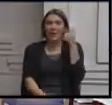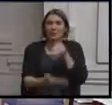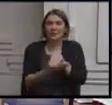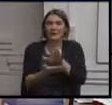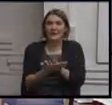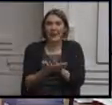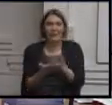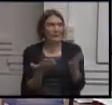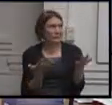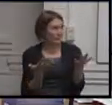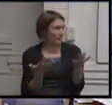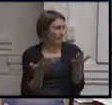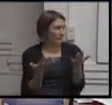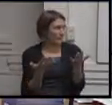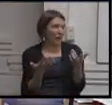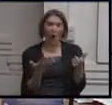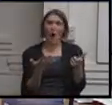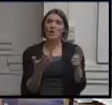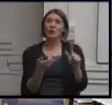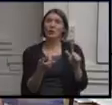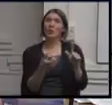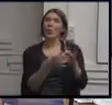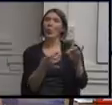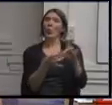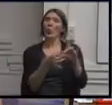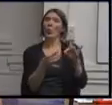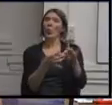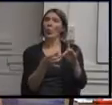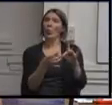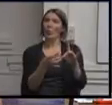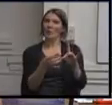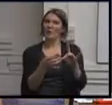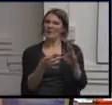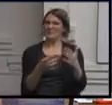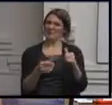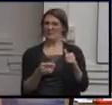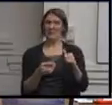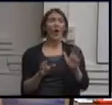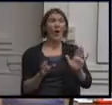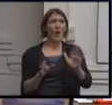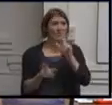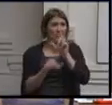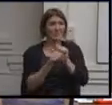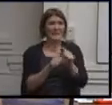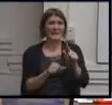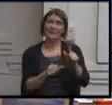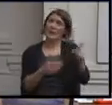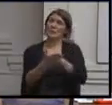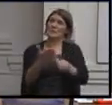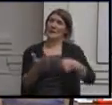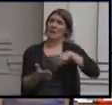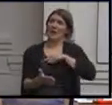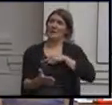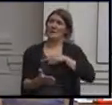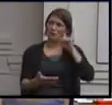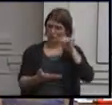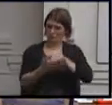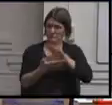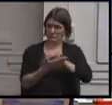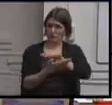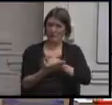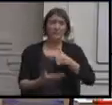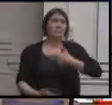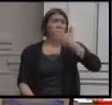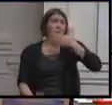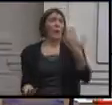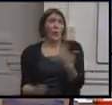Well, I think I'm not editorializing. That's what the email said. It was critical of the board for not putting him back on the agenda.